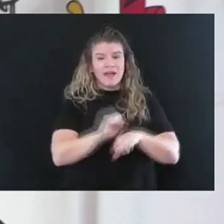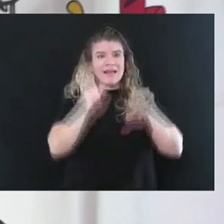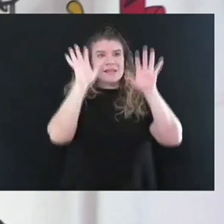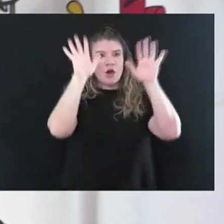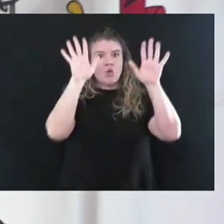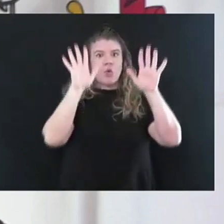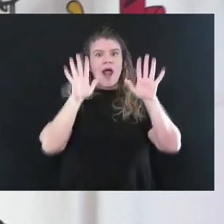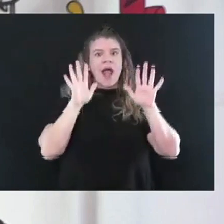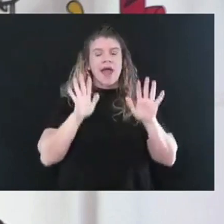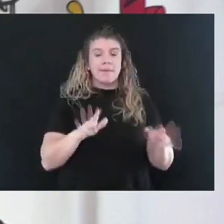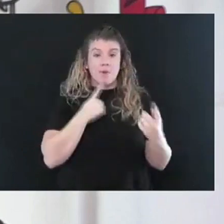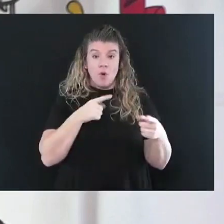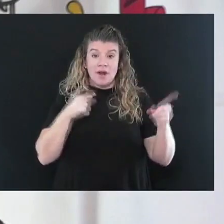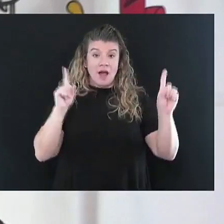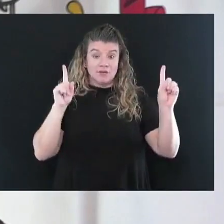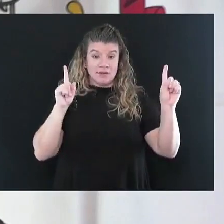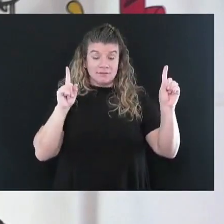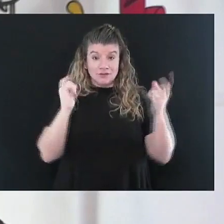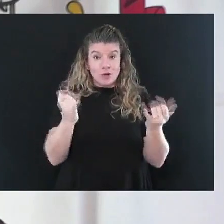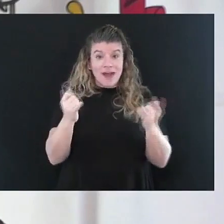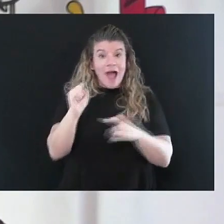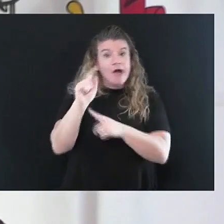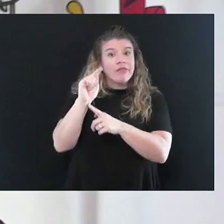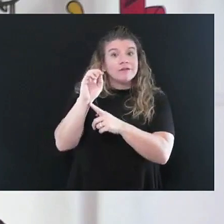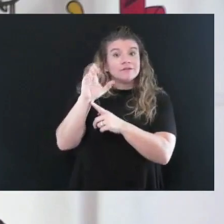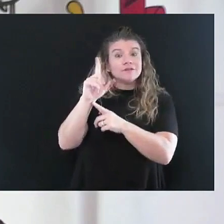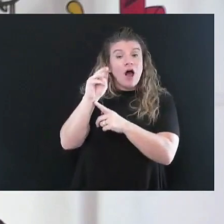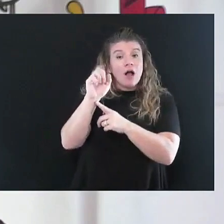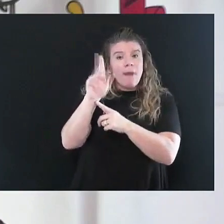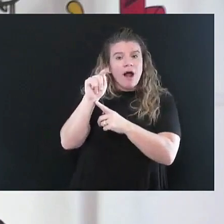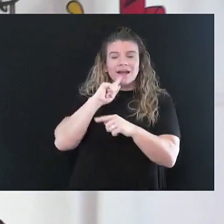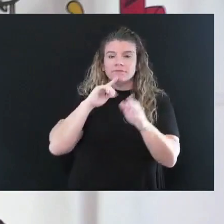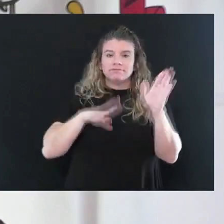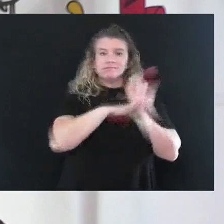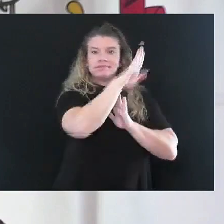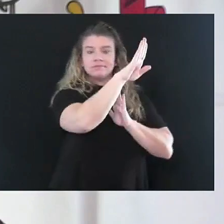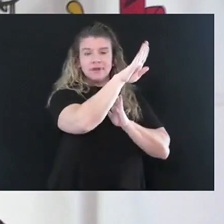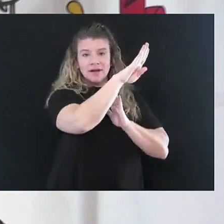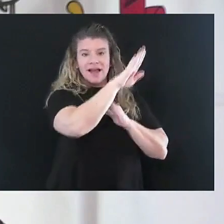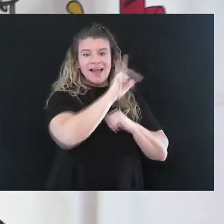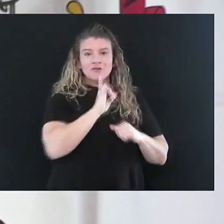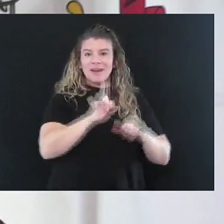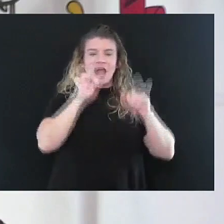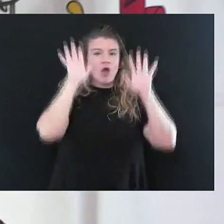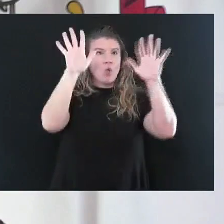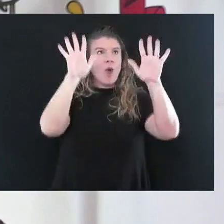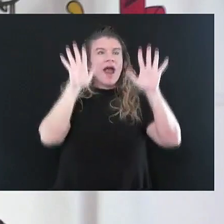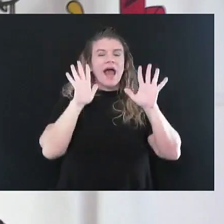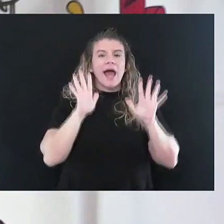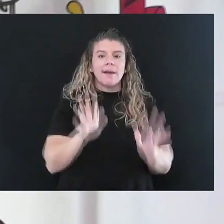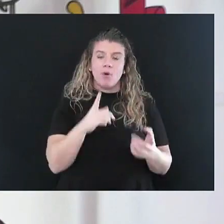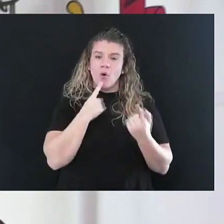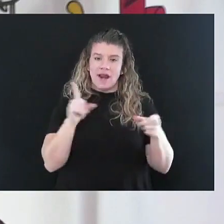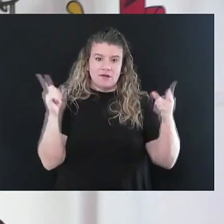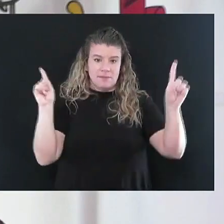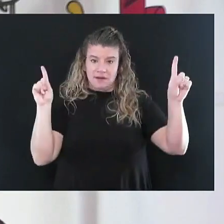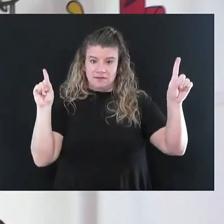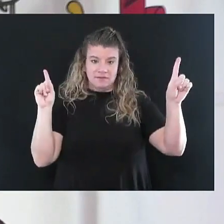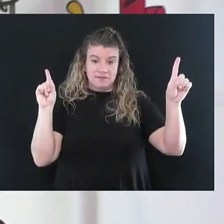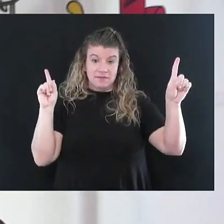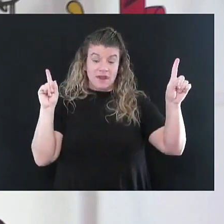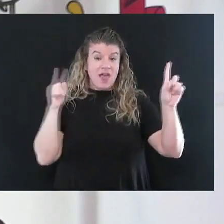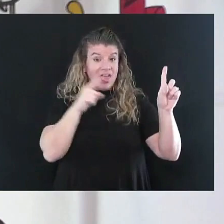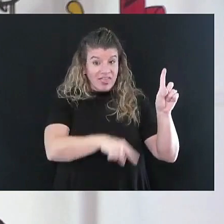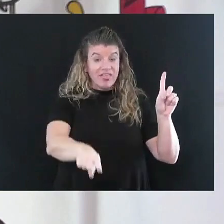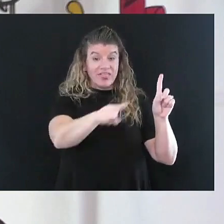going crazy to the upside. It is an incredible announcement. They